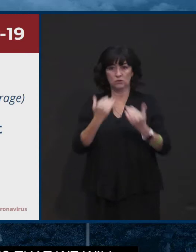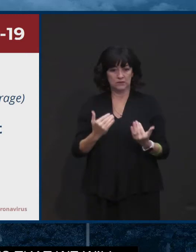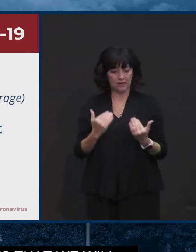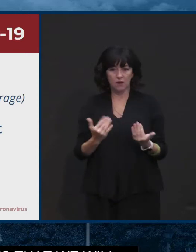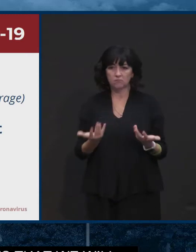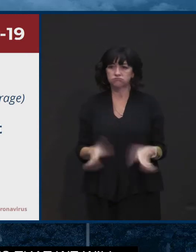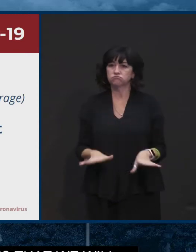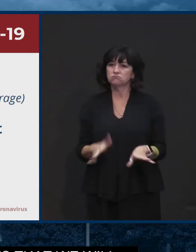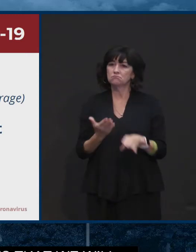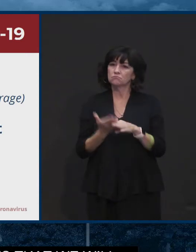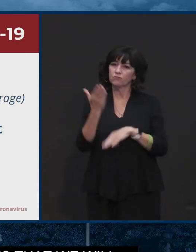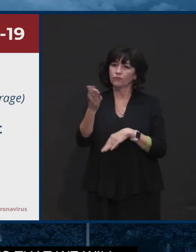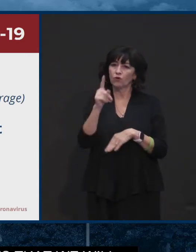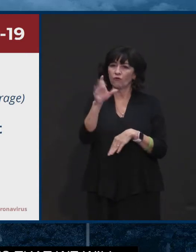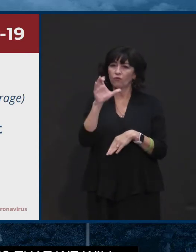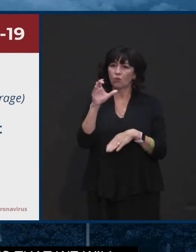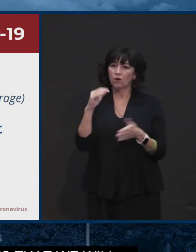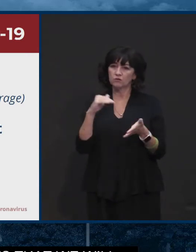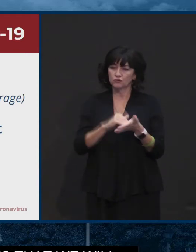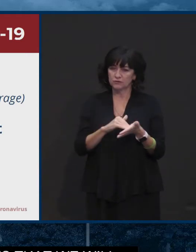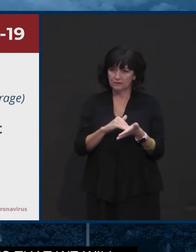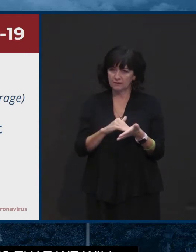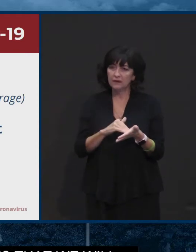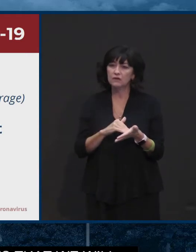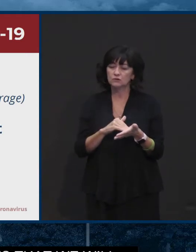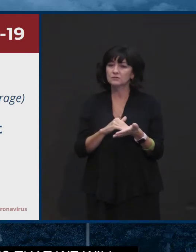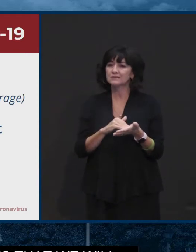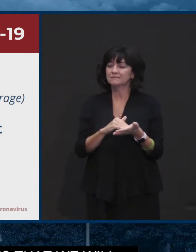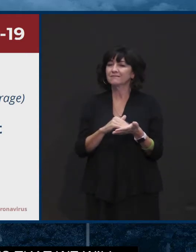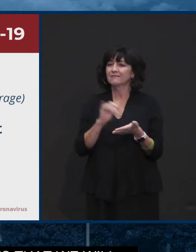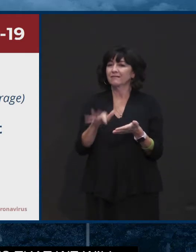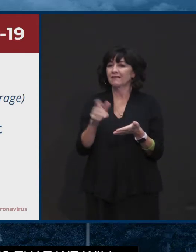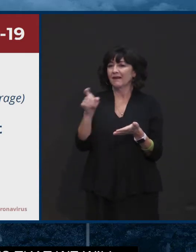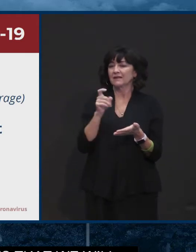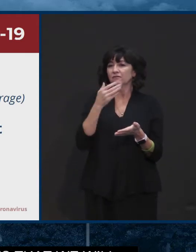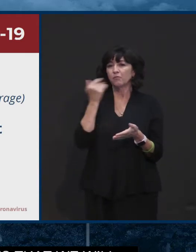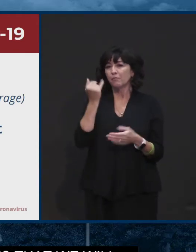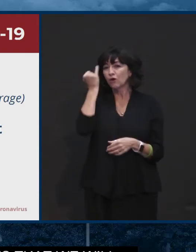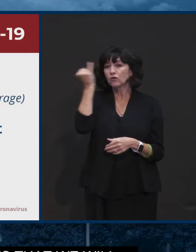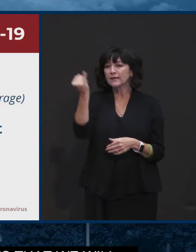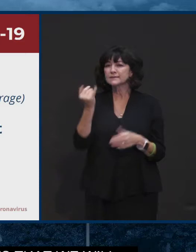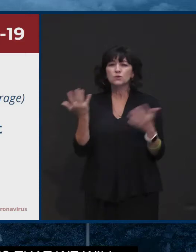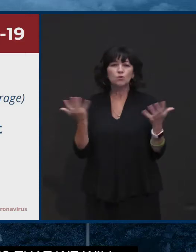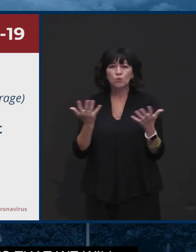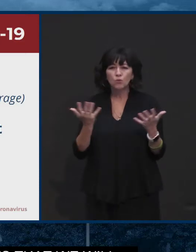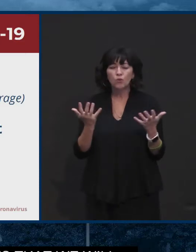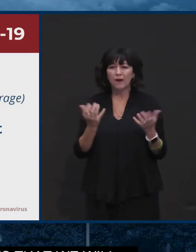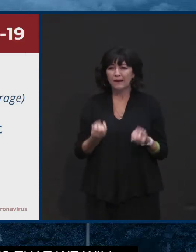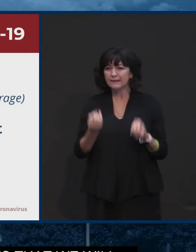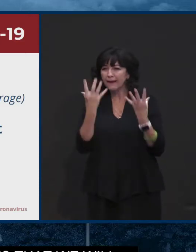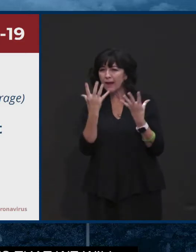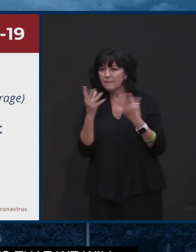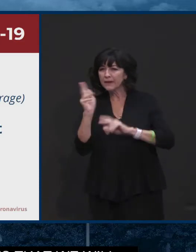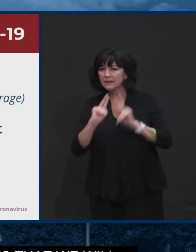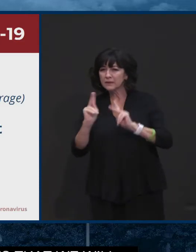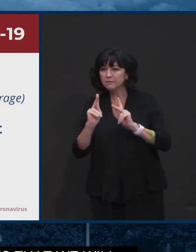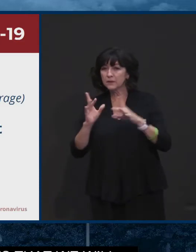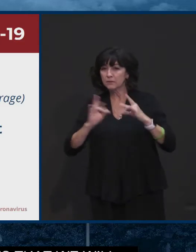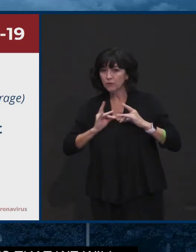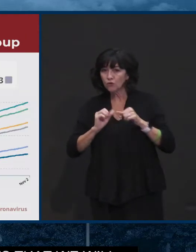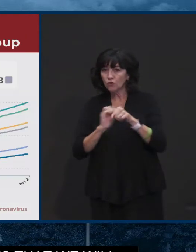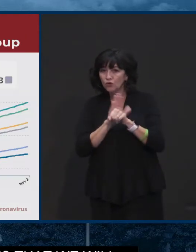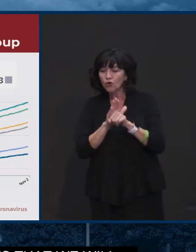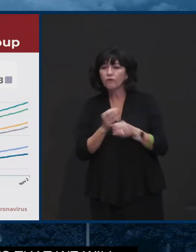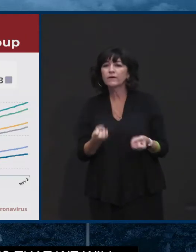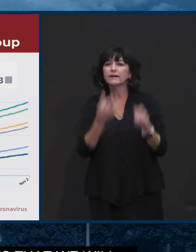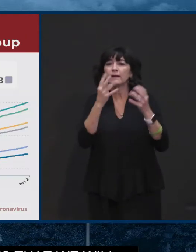the month of October, and that obviously gives us a better idea of how many new positive cases and what the level of spread is